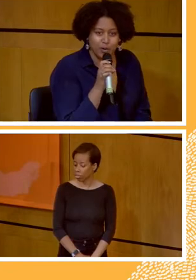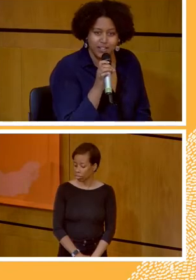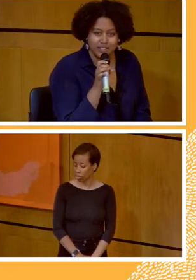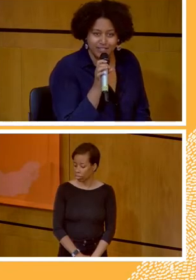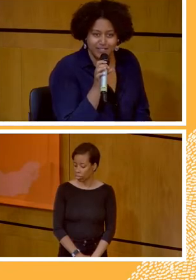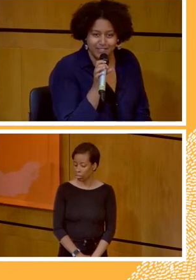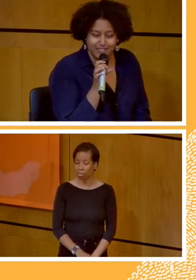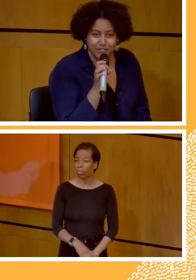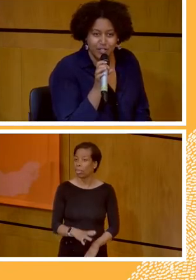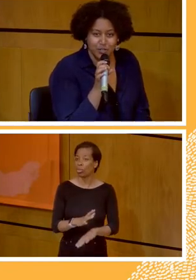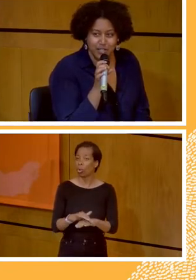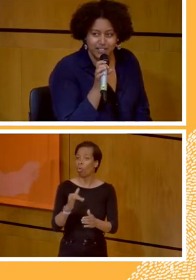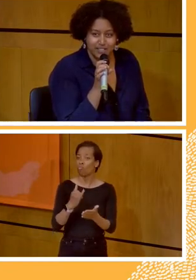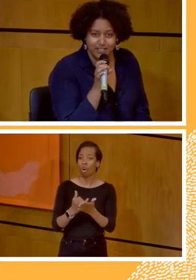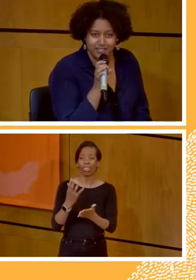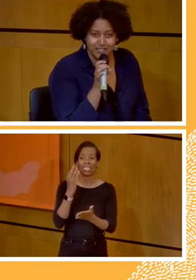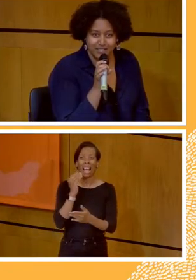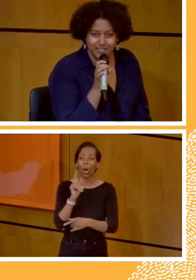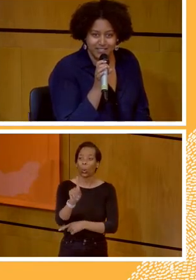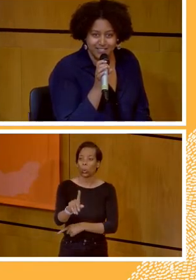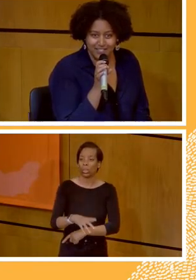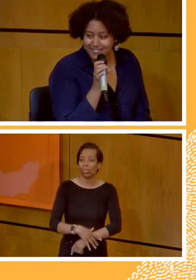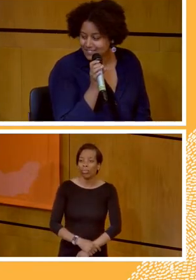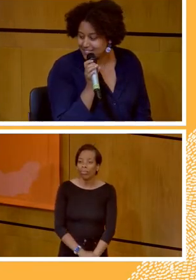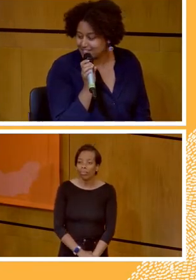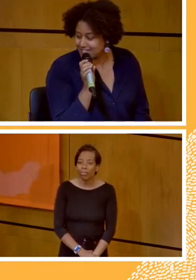Nope, wrong one. First one.